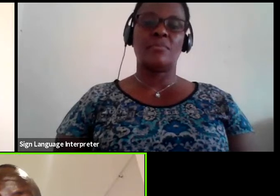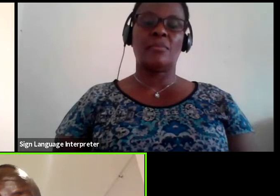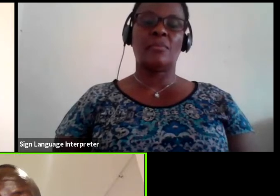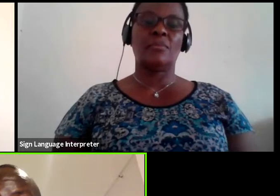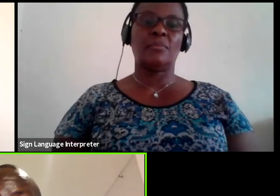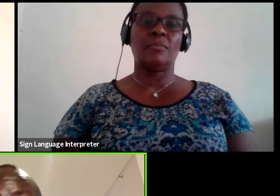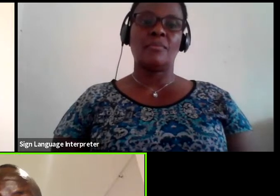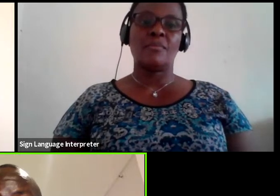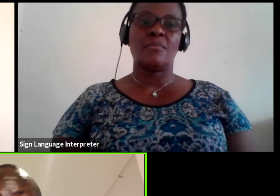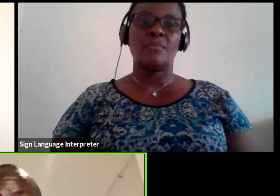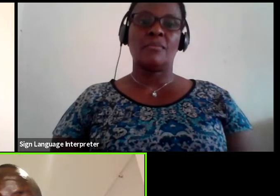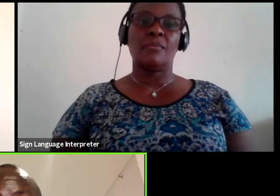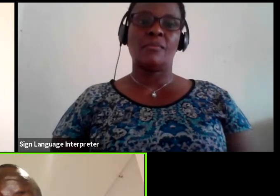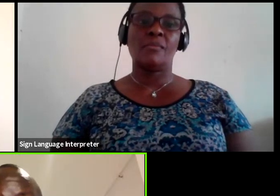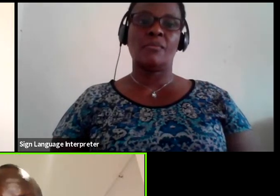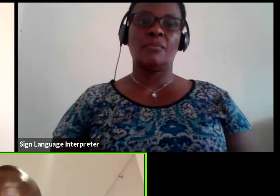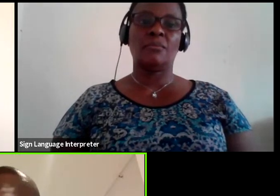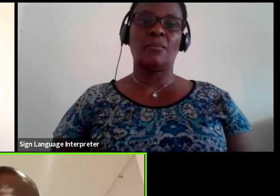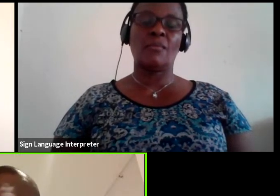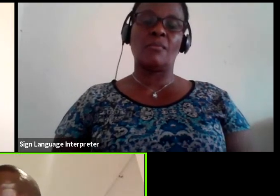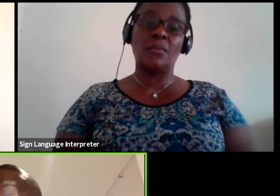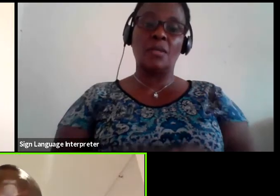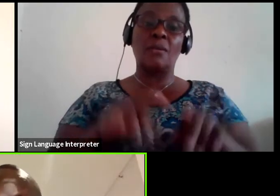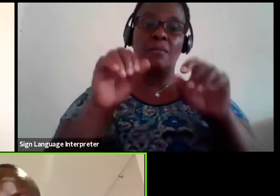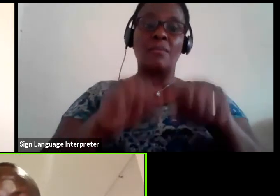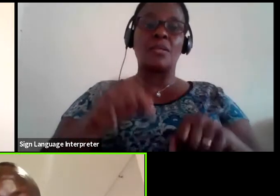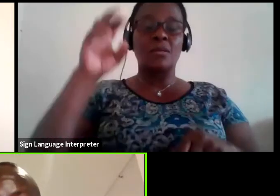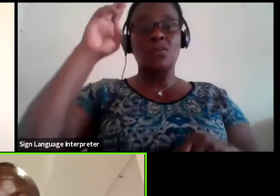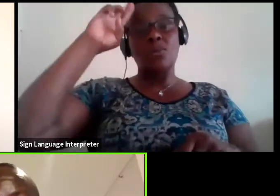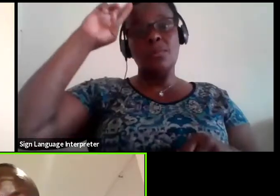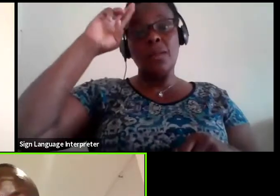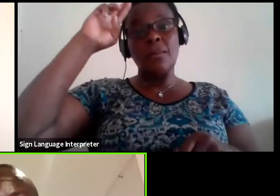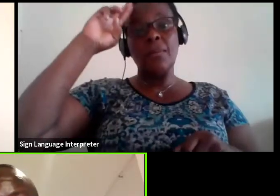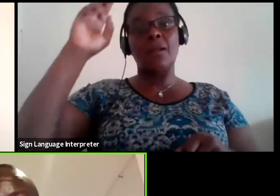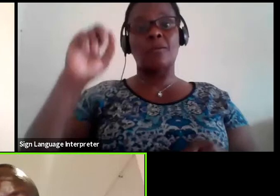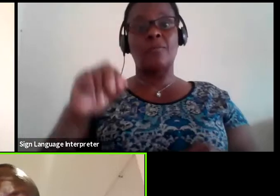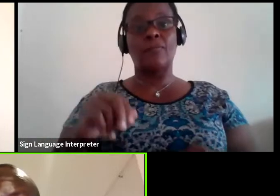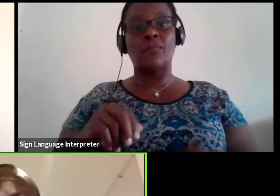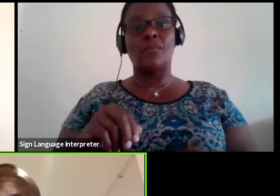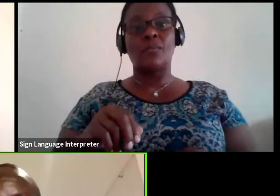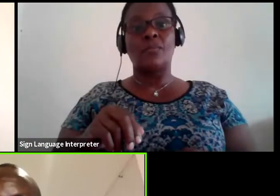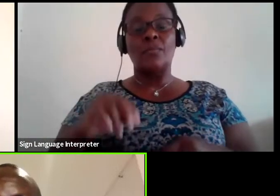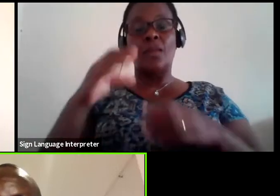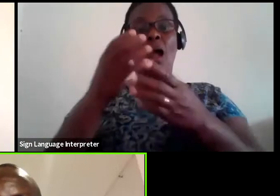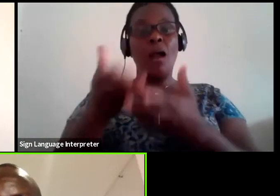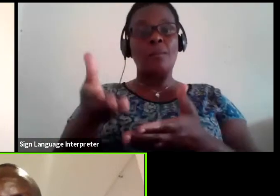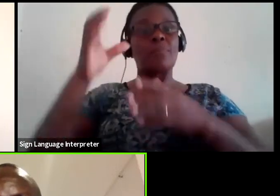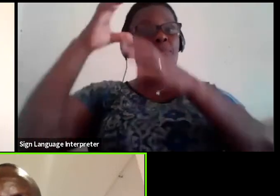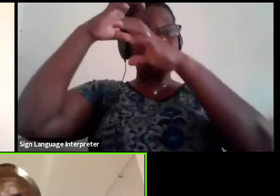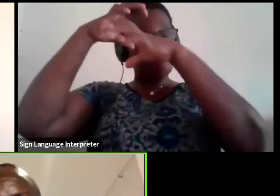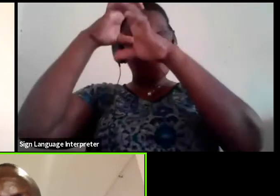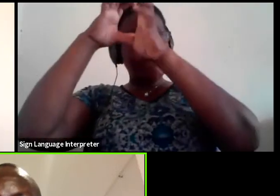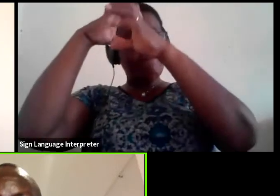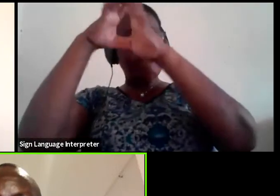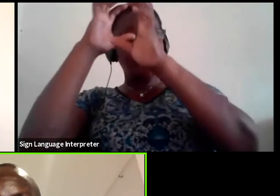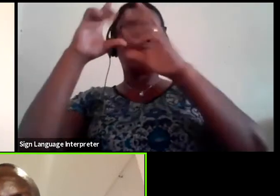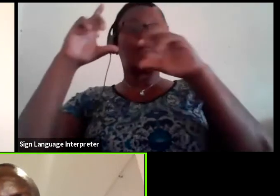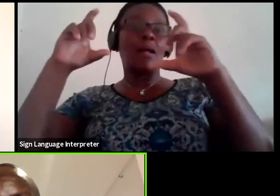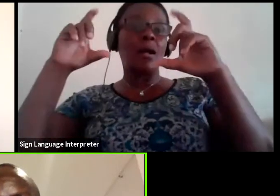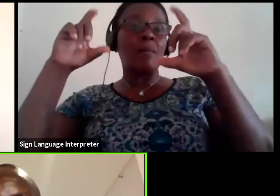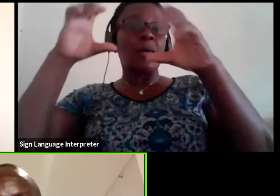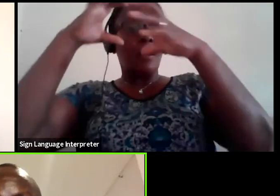there, you must also remember that they're being aided by CCTV surveillance. And we've seen massive deployment